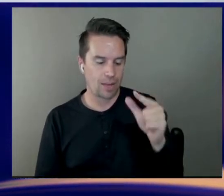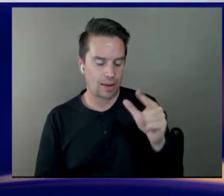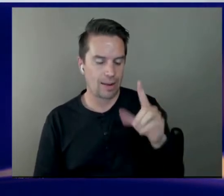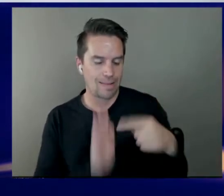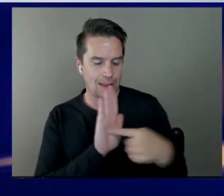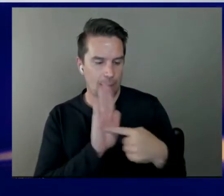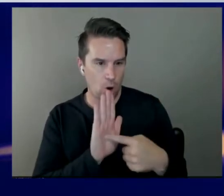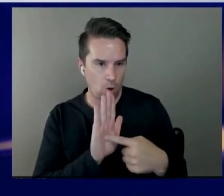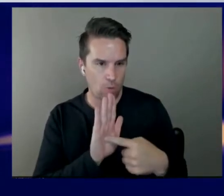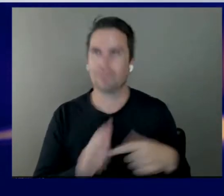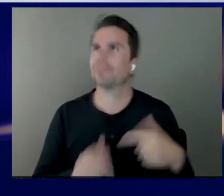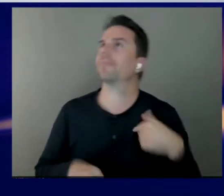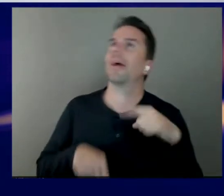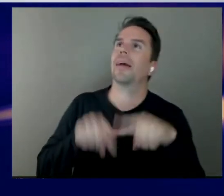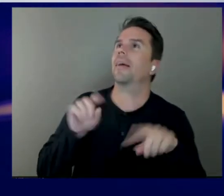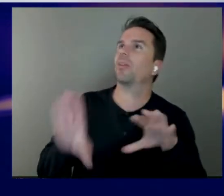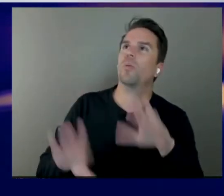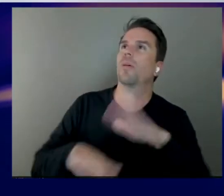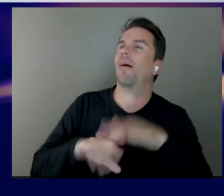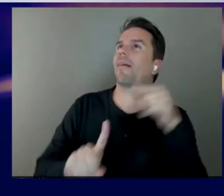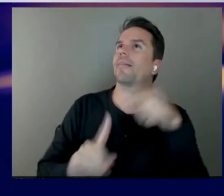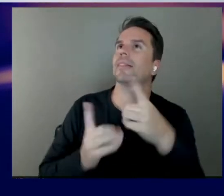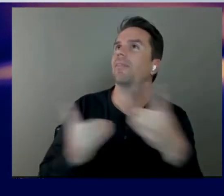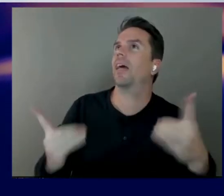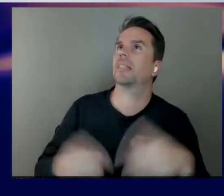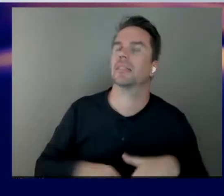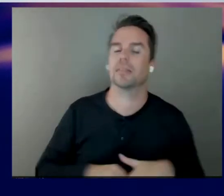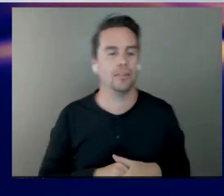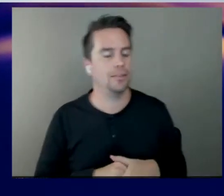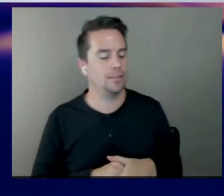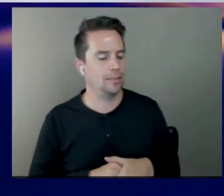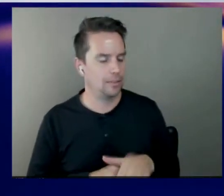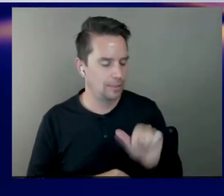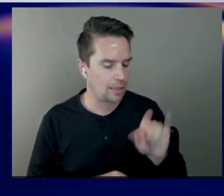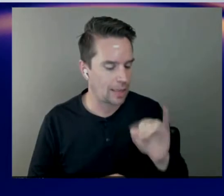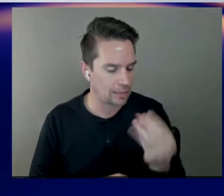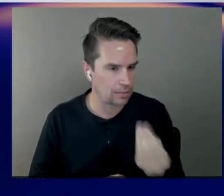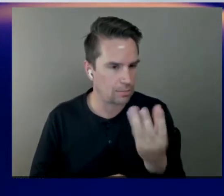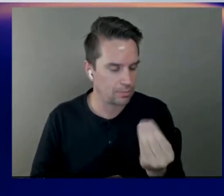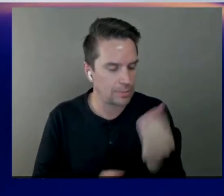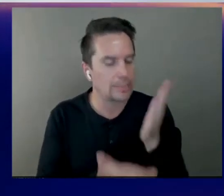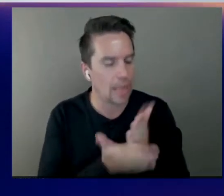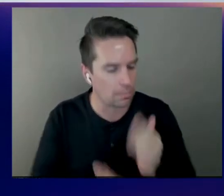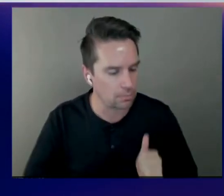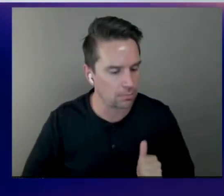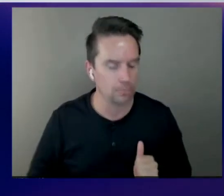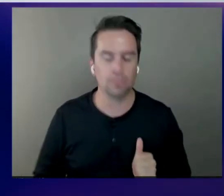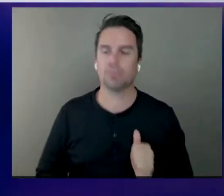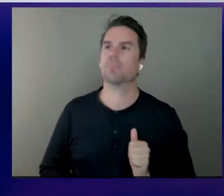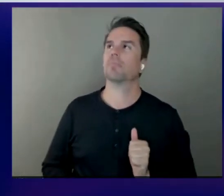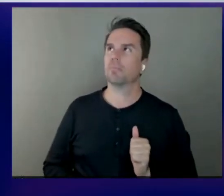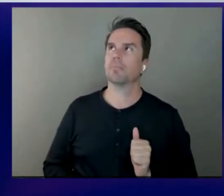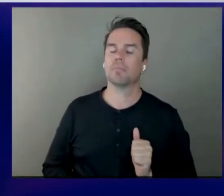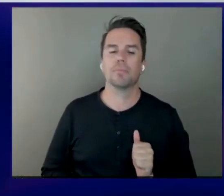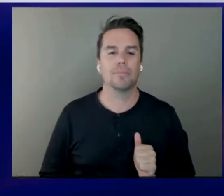I can't do that on this device. Alexa, stop. This was the ambient noise. Alexa.